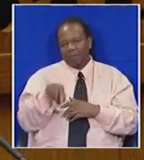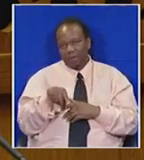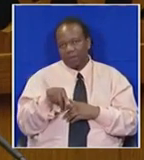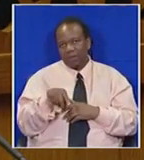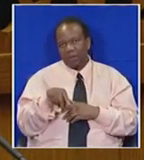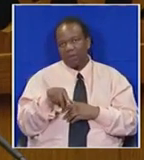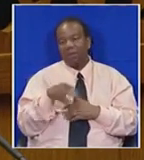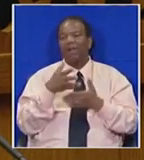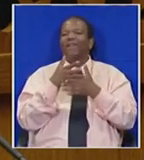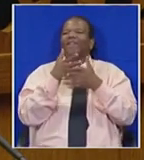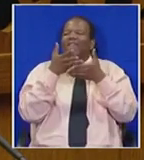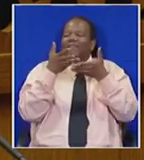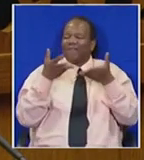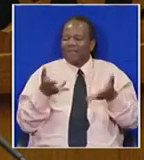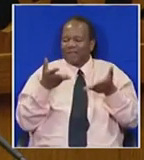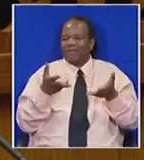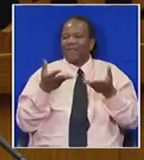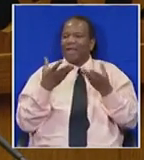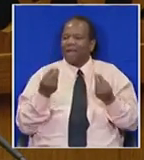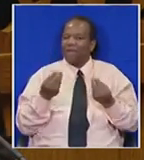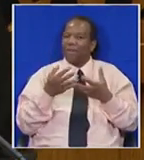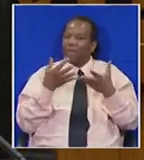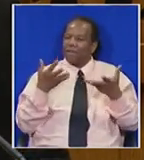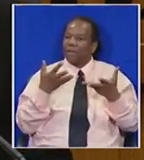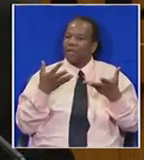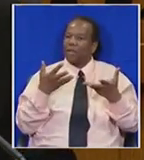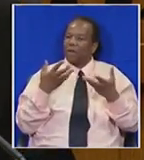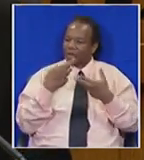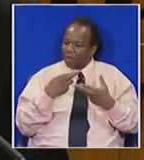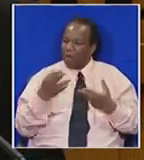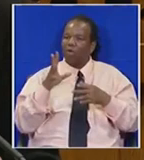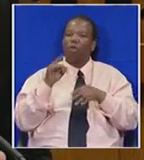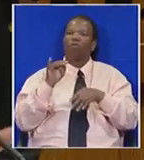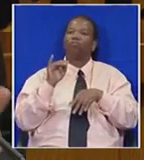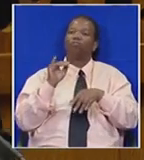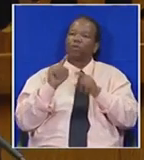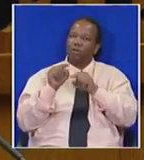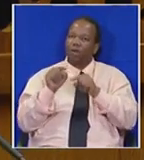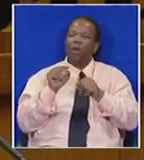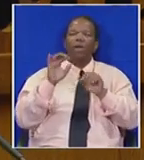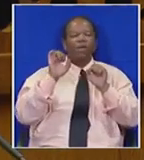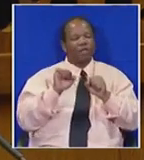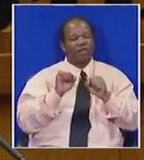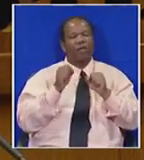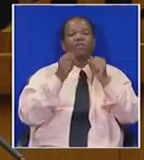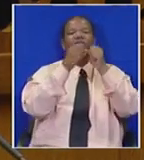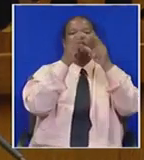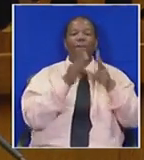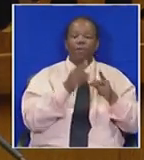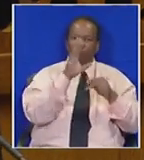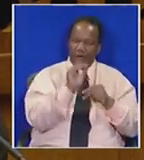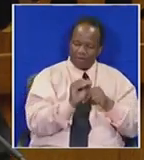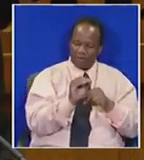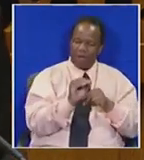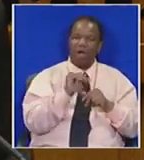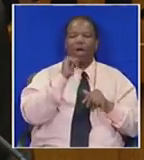a powerful reply to that criticism. We will convene summits and hold meetings with social